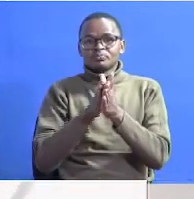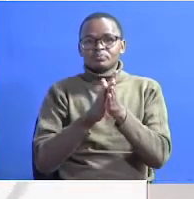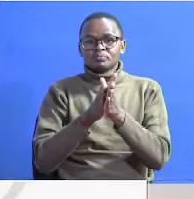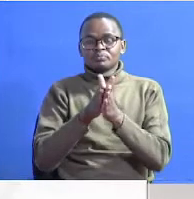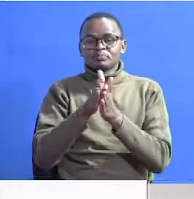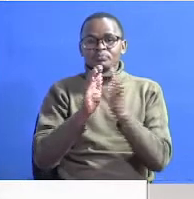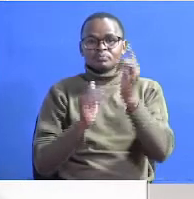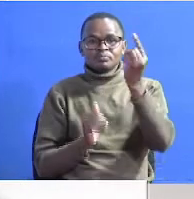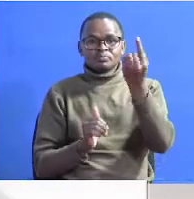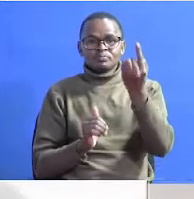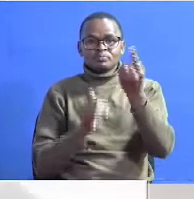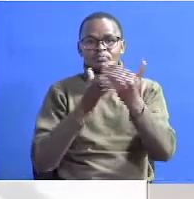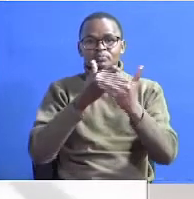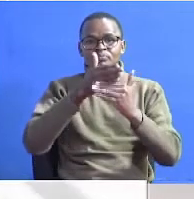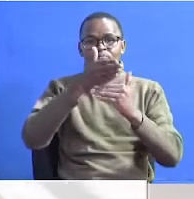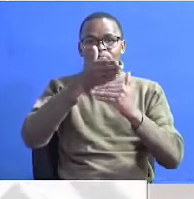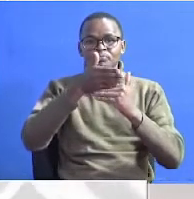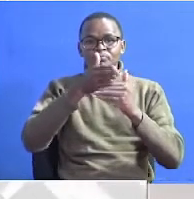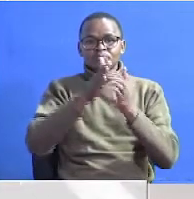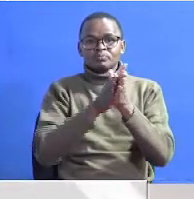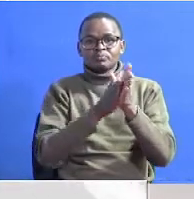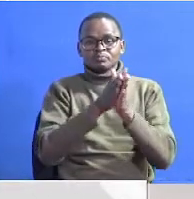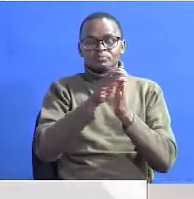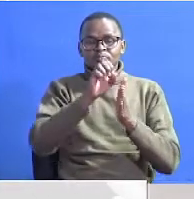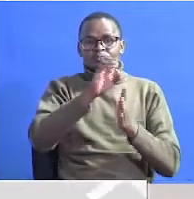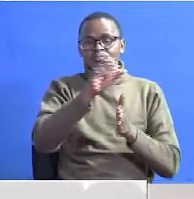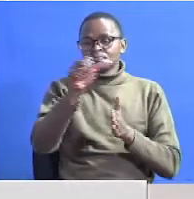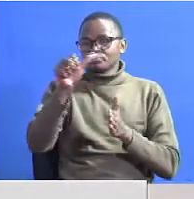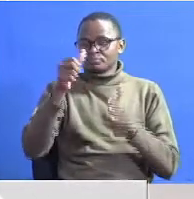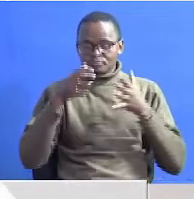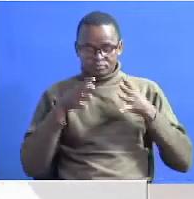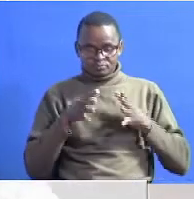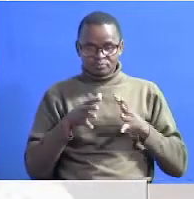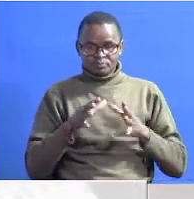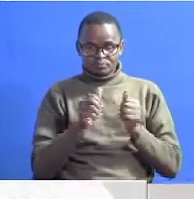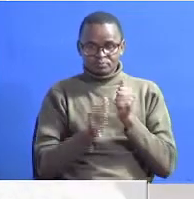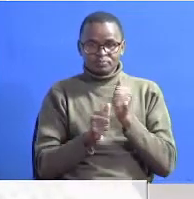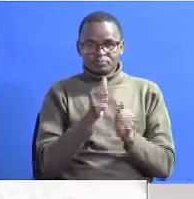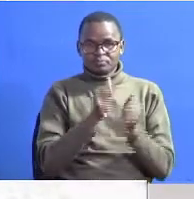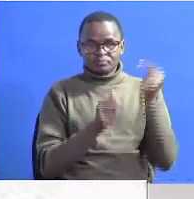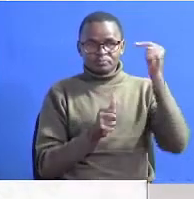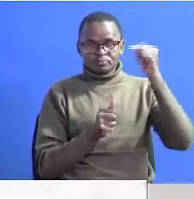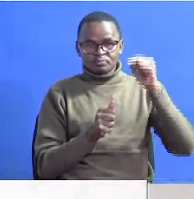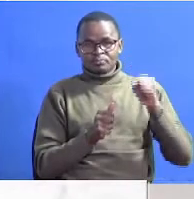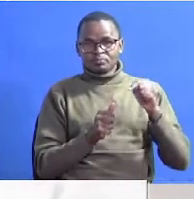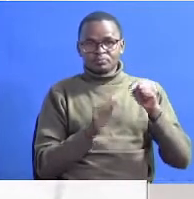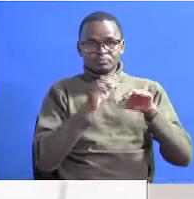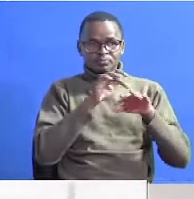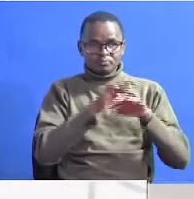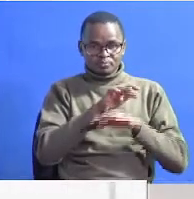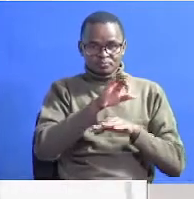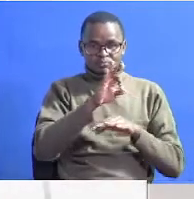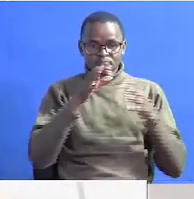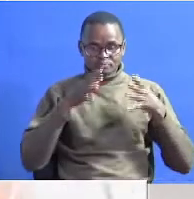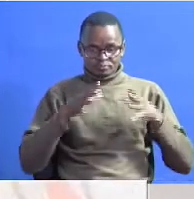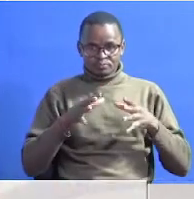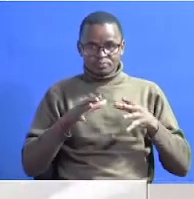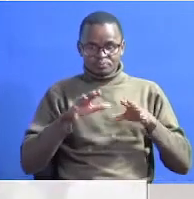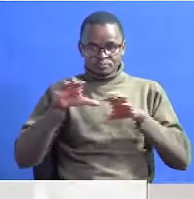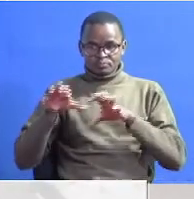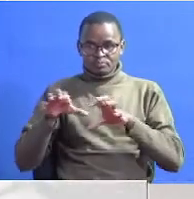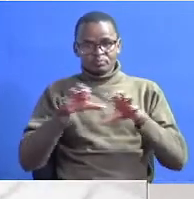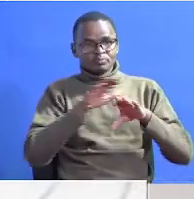interests first beyond the interests of other citizens, of course, which brings the effect of citizens